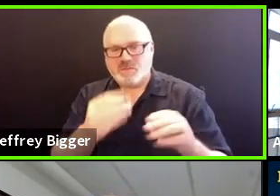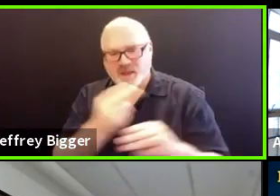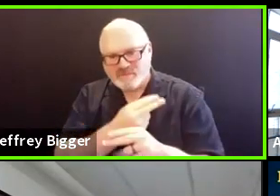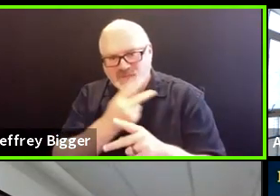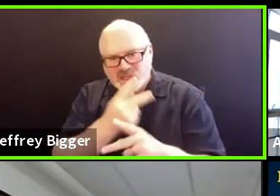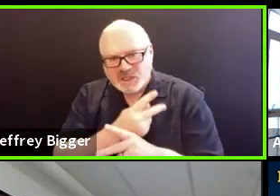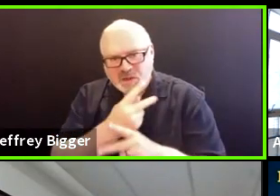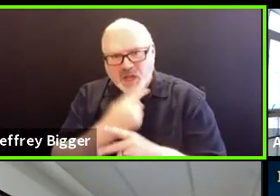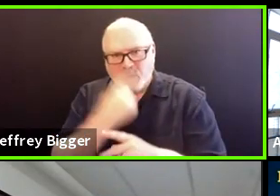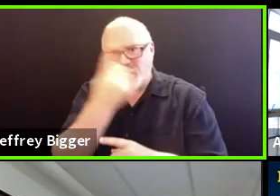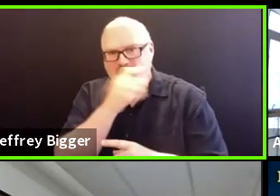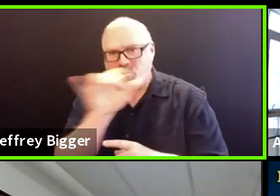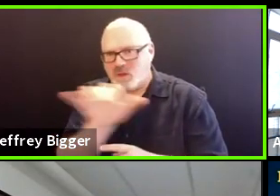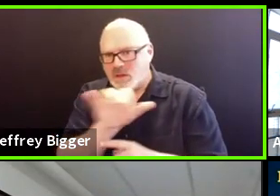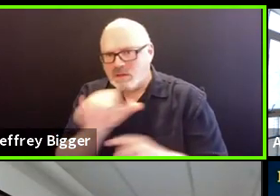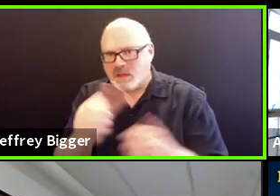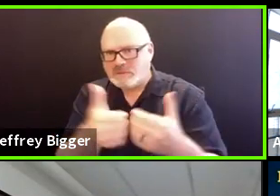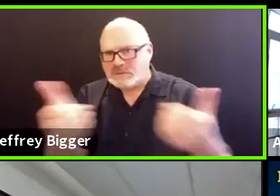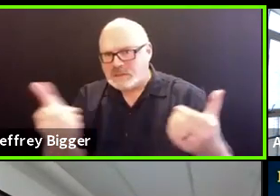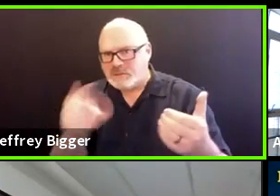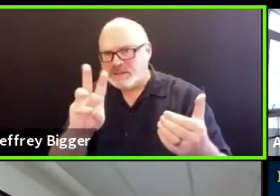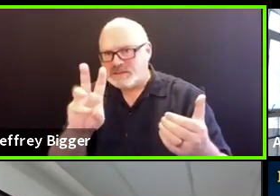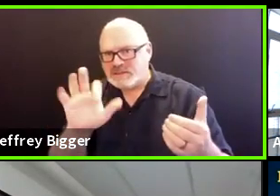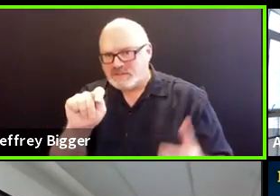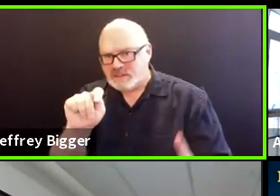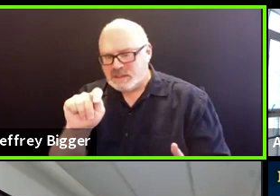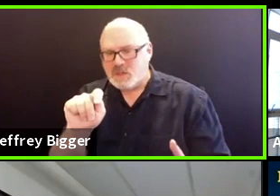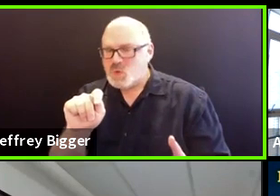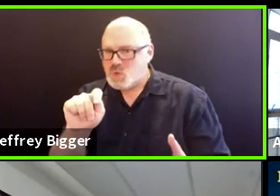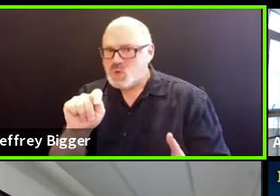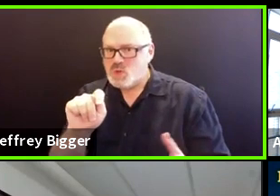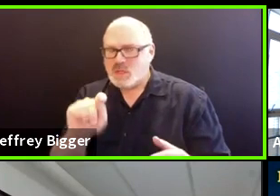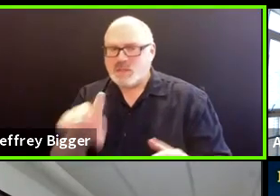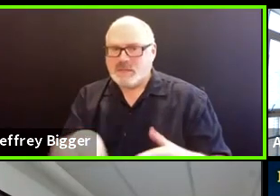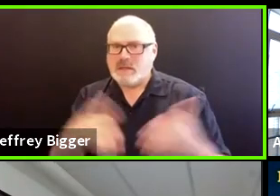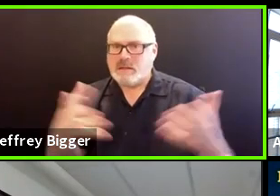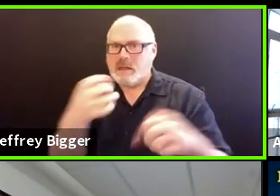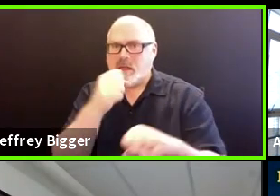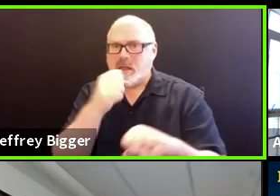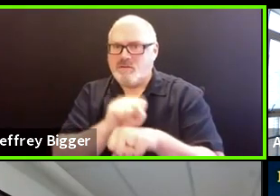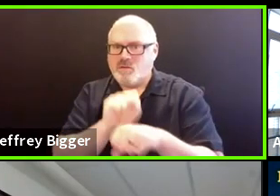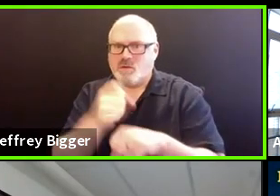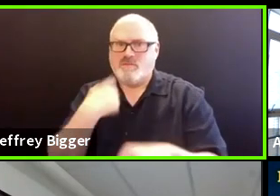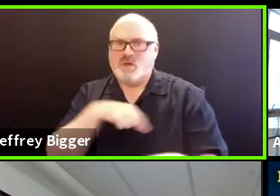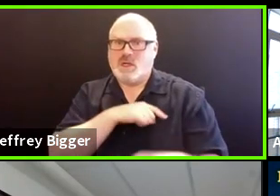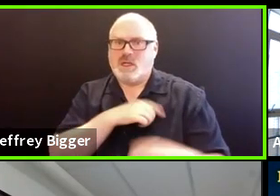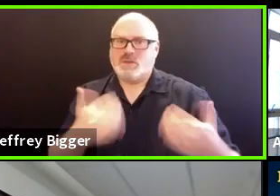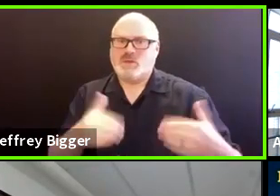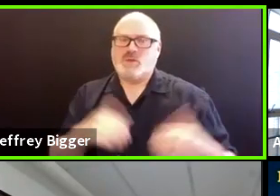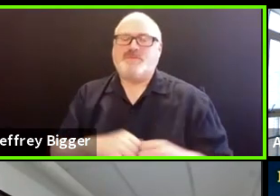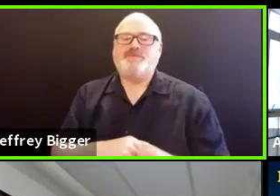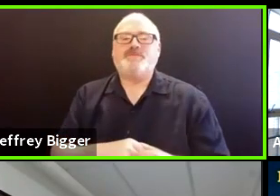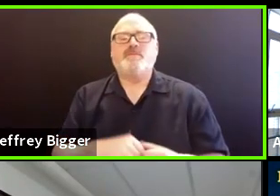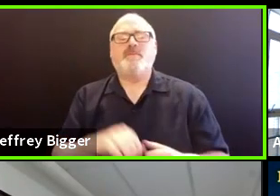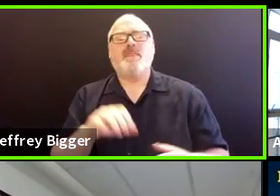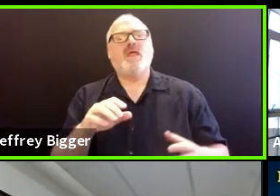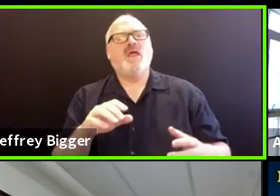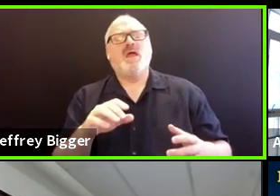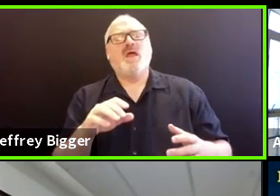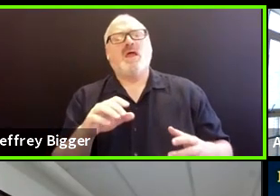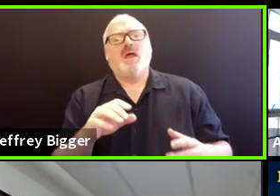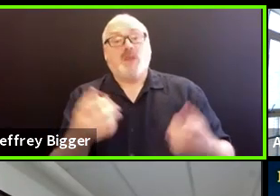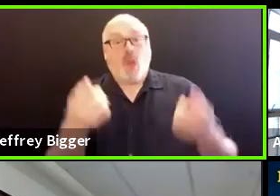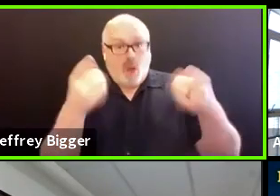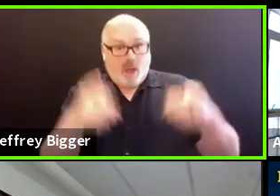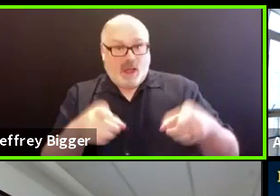distancing would look like has been a significant task for us. So Dick, what's